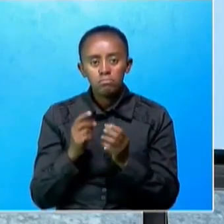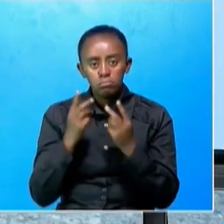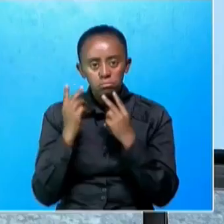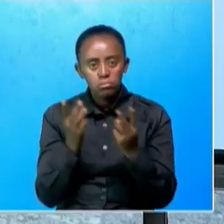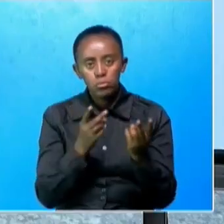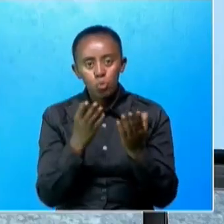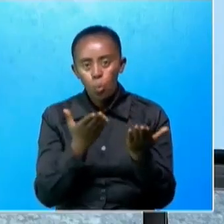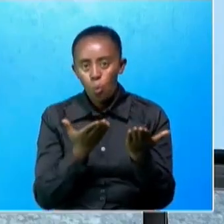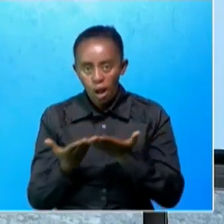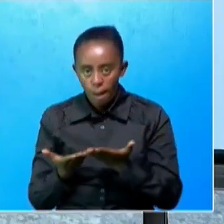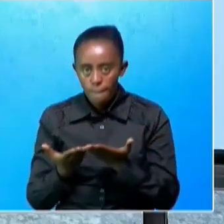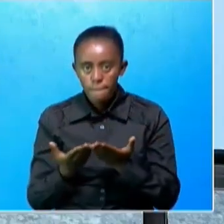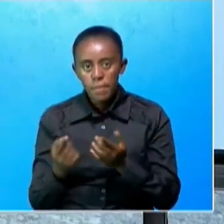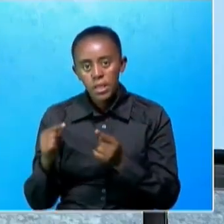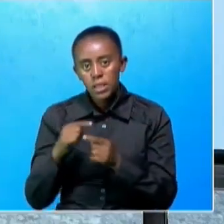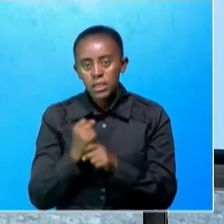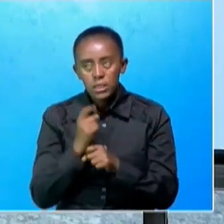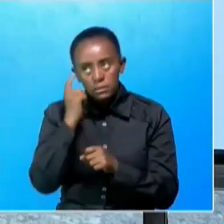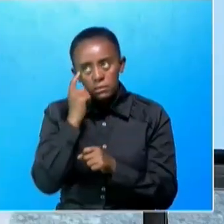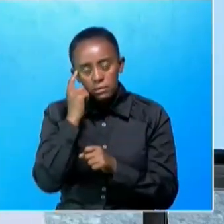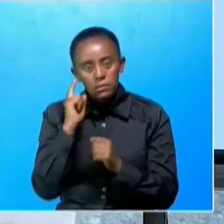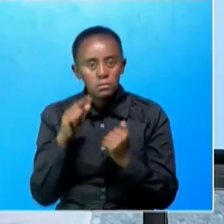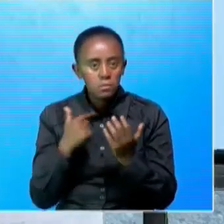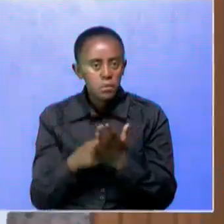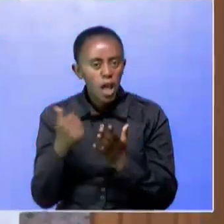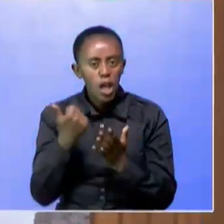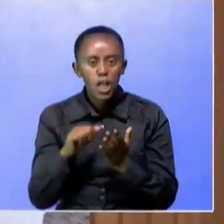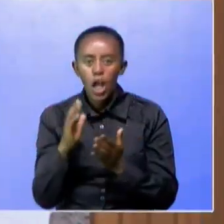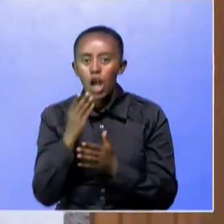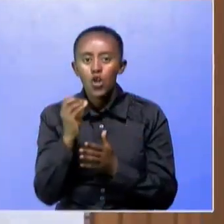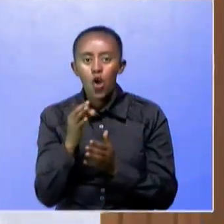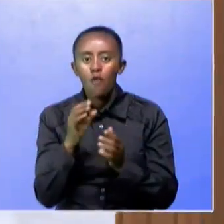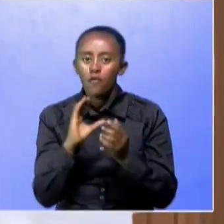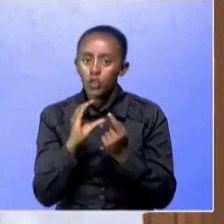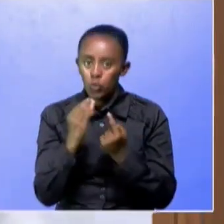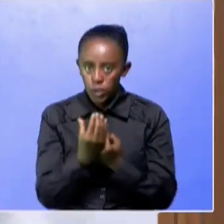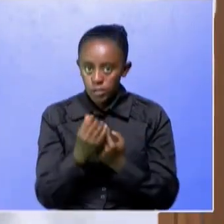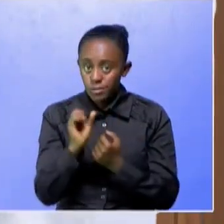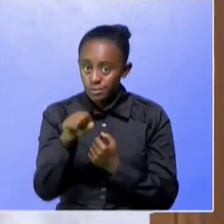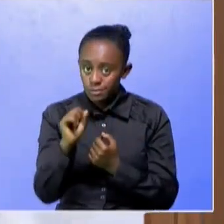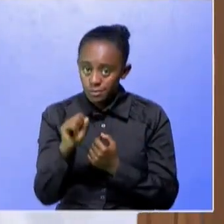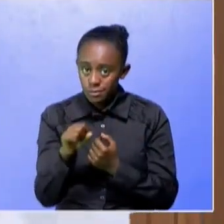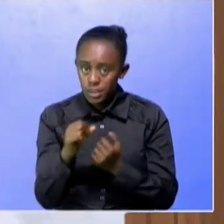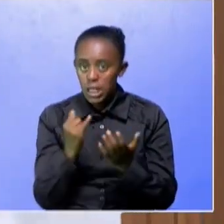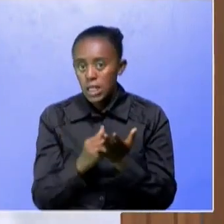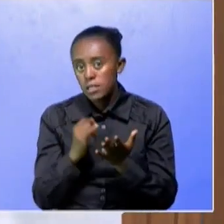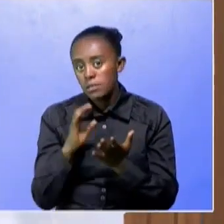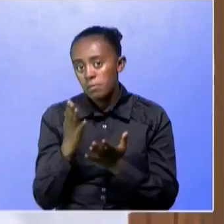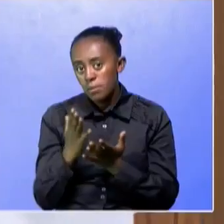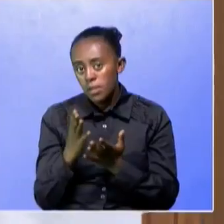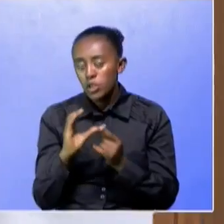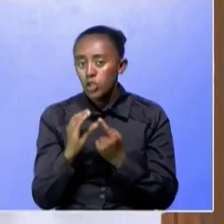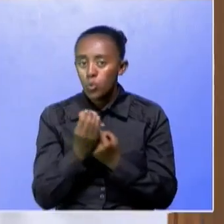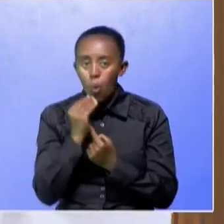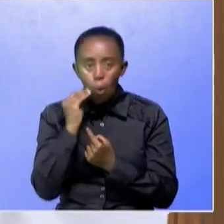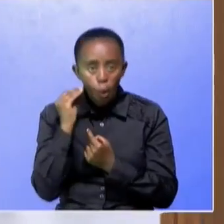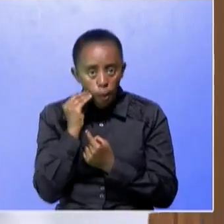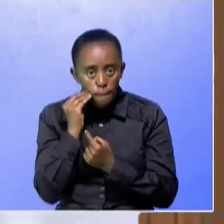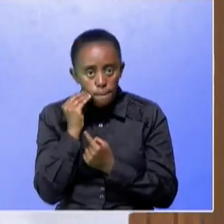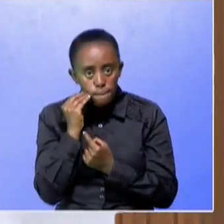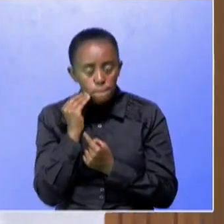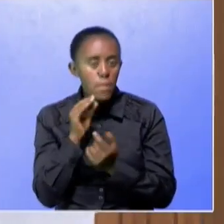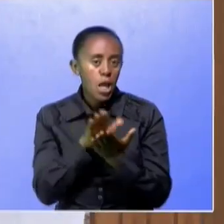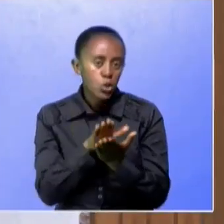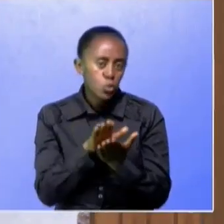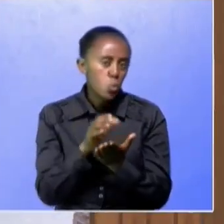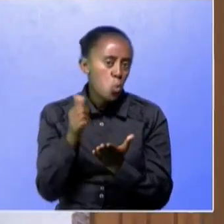are welcome. Just think about any kind of situation. Yeah? It's maybe the situation at home, it's maybe the situation at